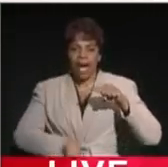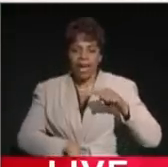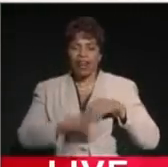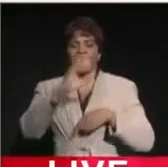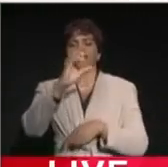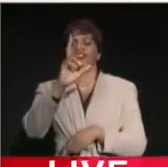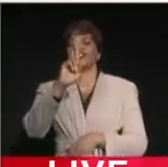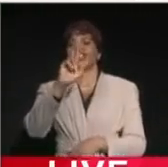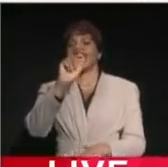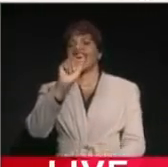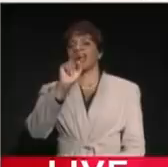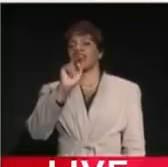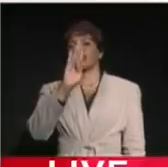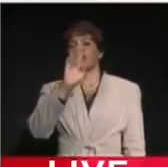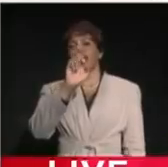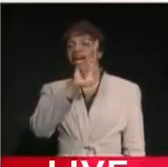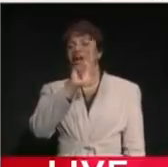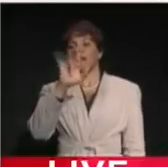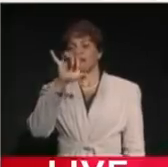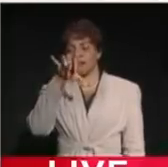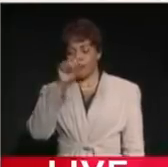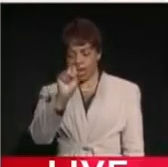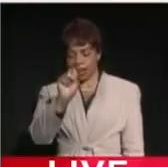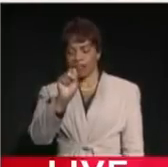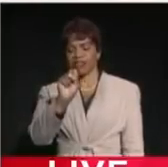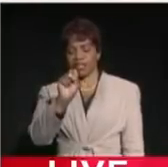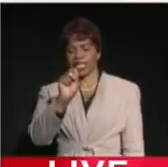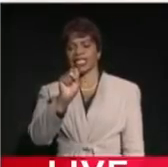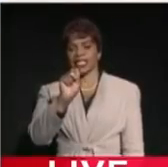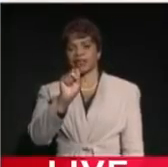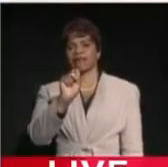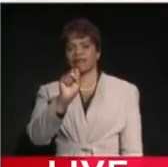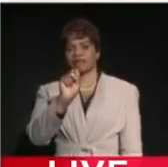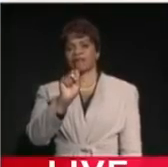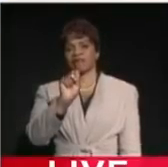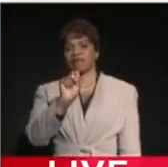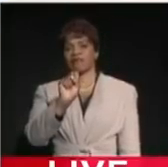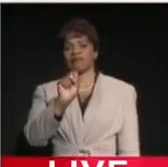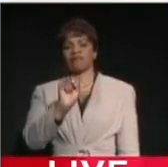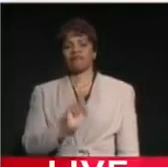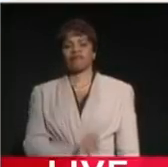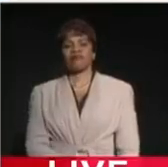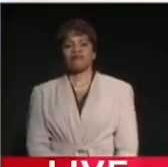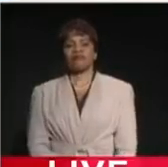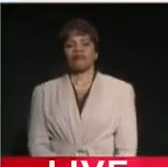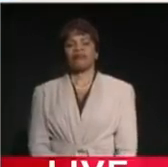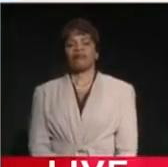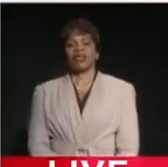cranberries. Hamilton.